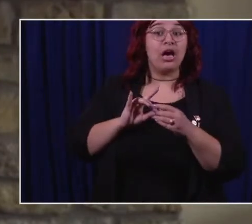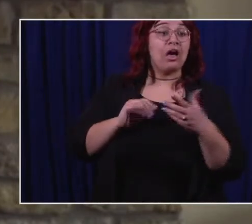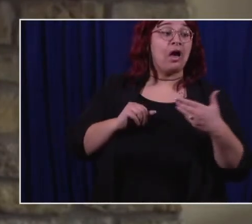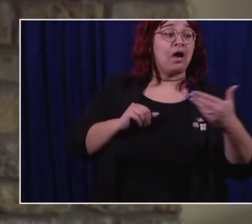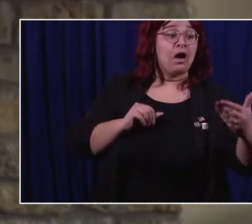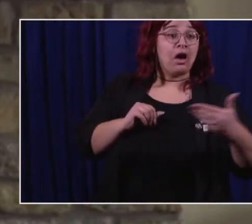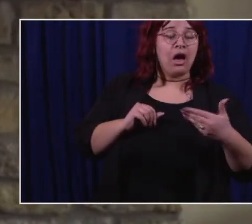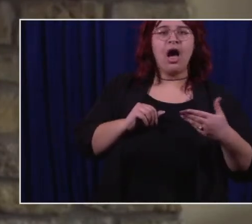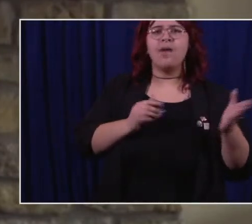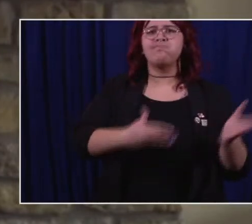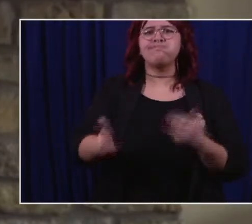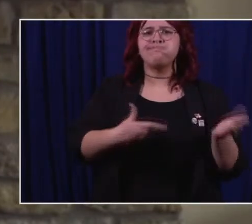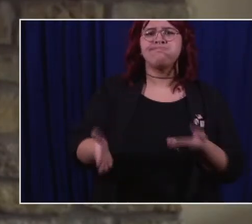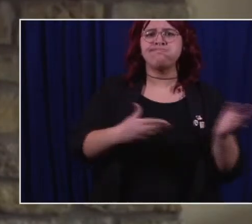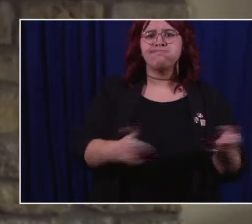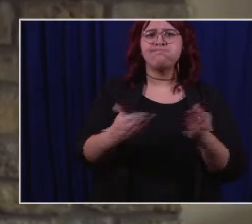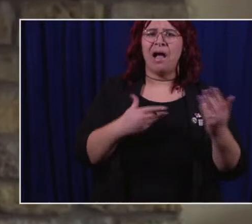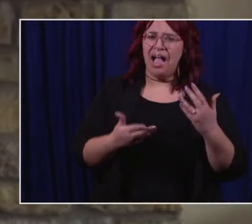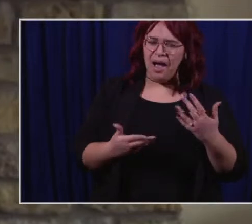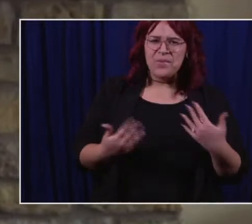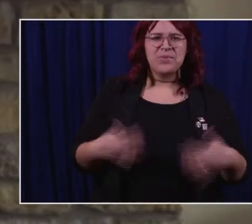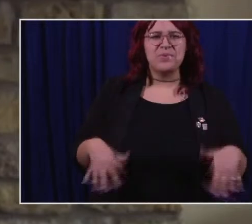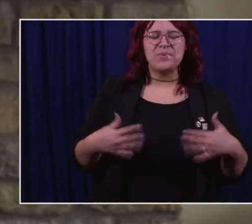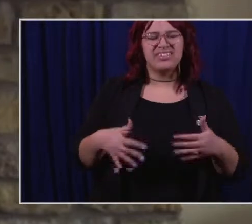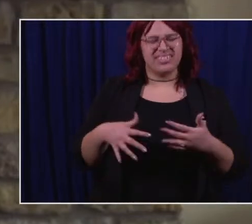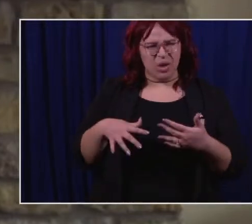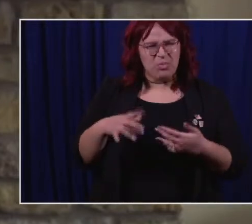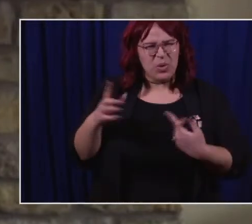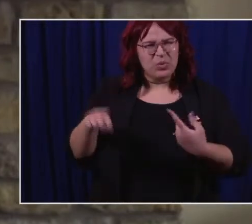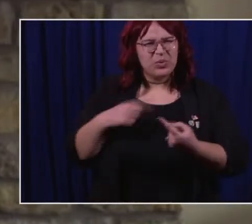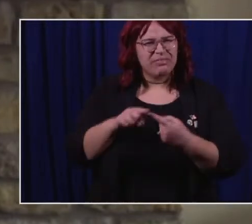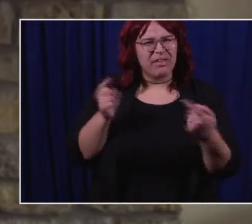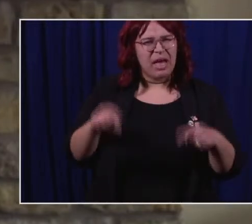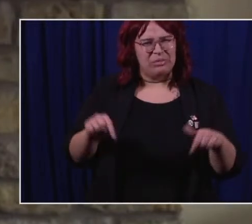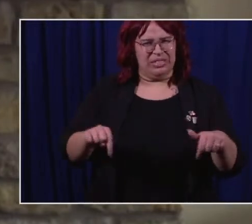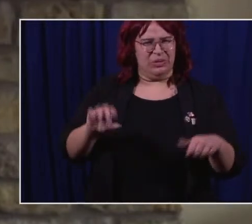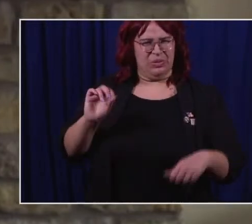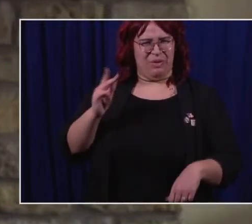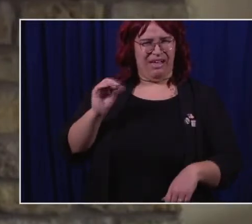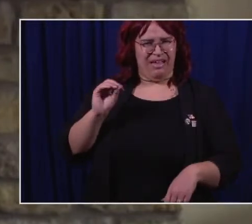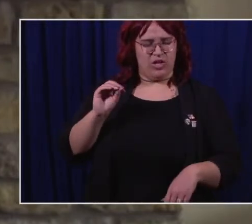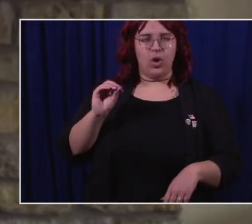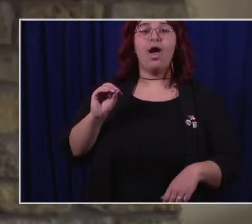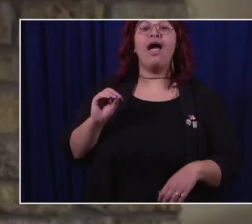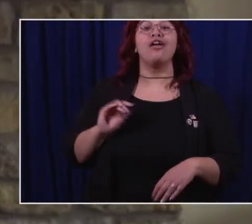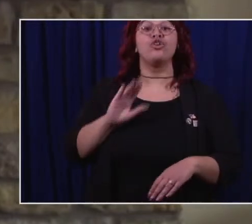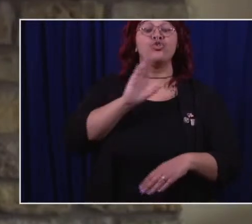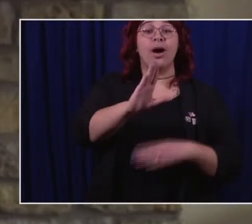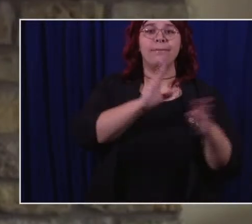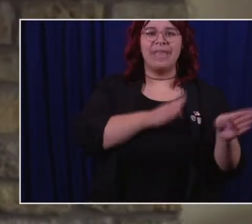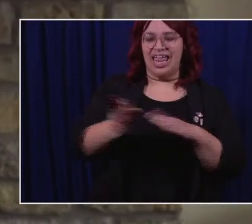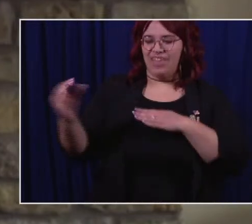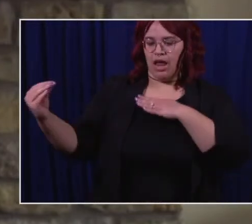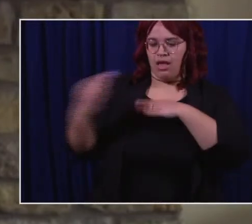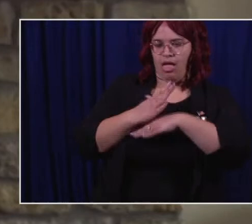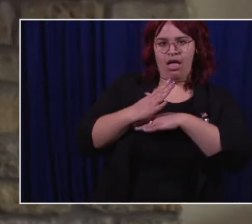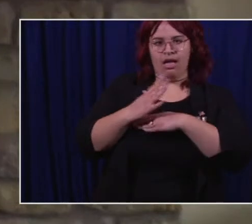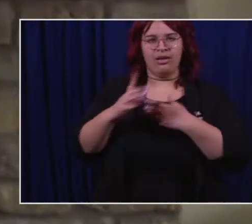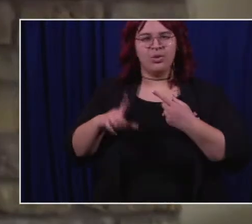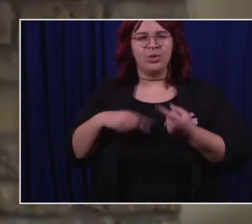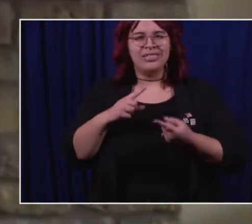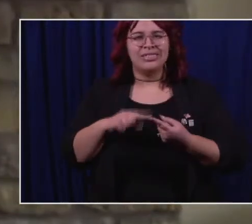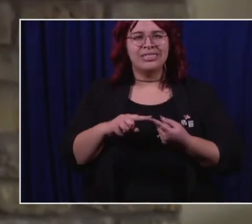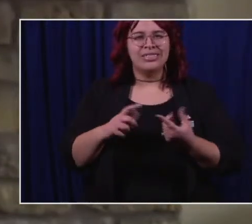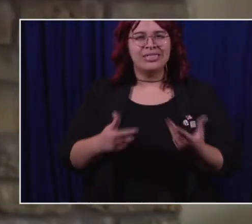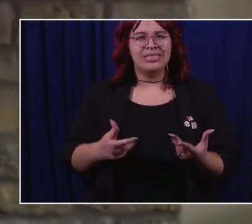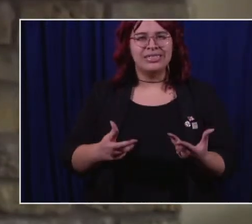arrive in Ohio, realistically speaking? And how does that influence your planning here when you start to expand eligibility? Well, Jim, we